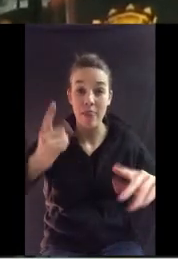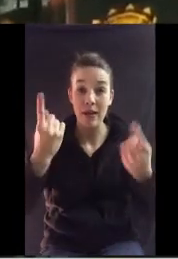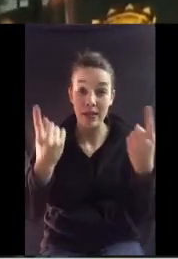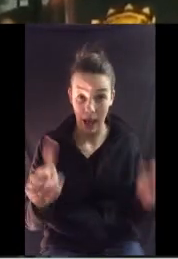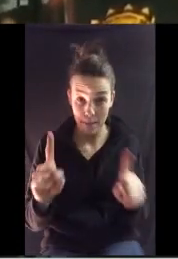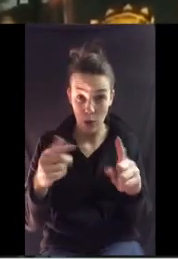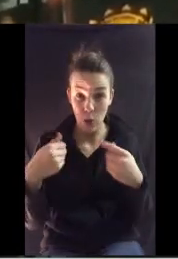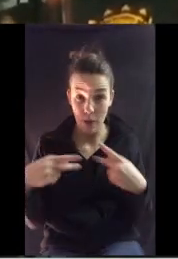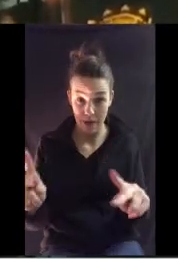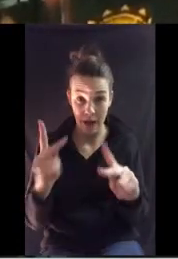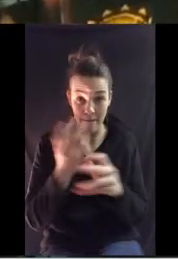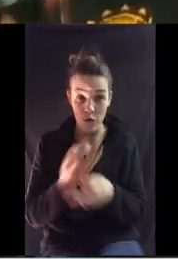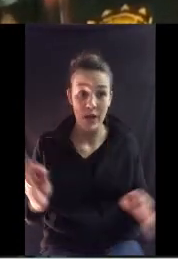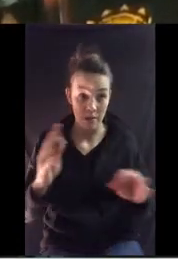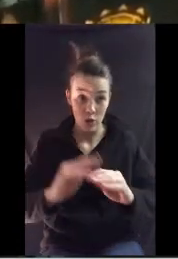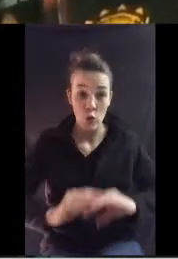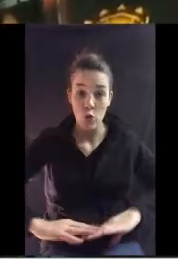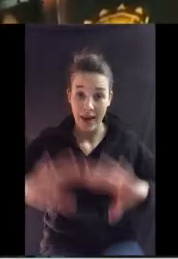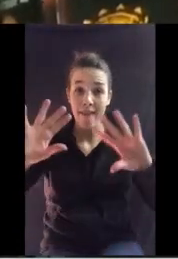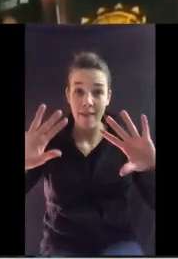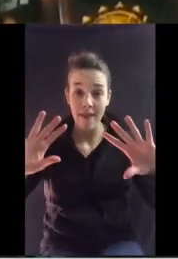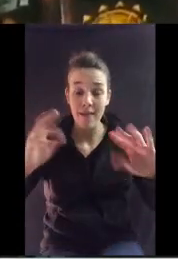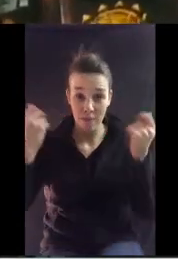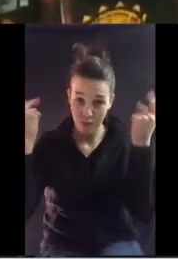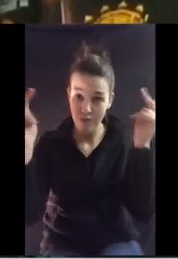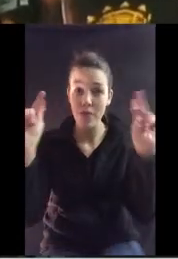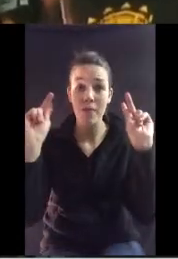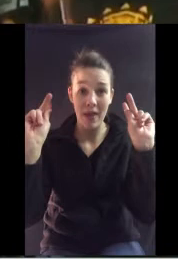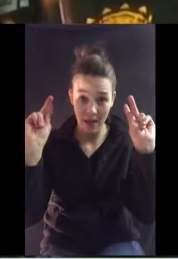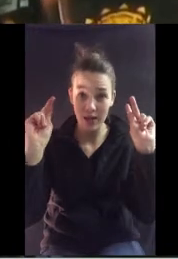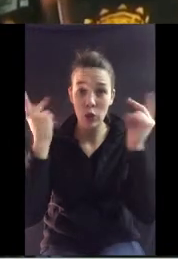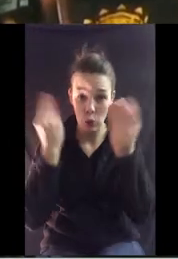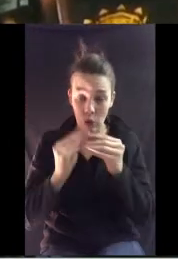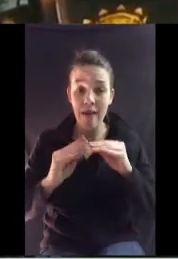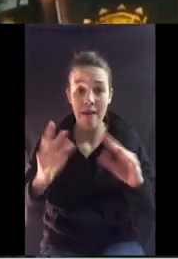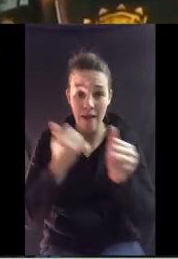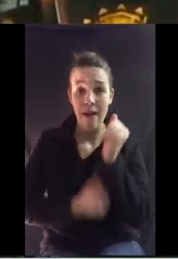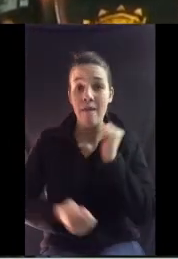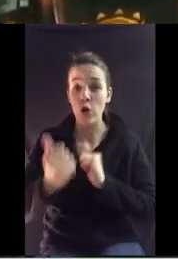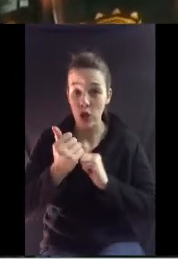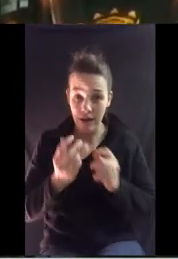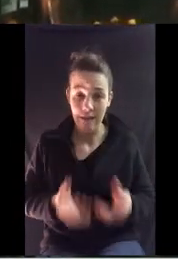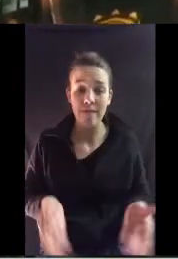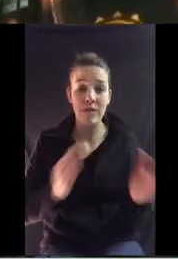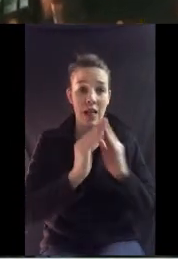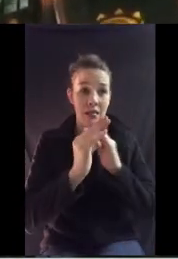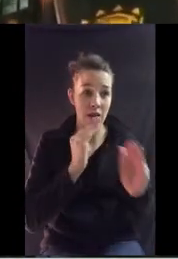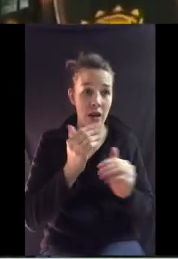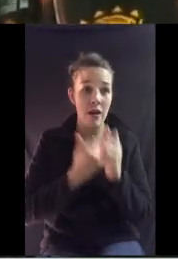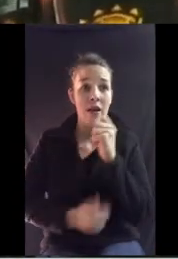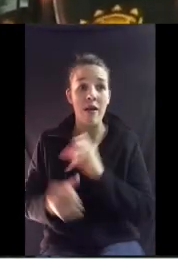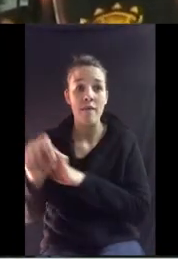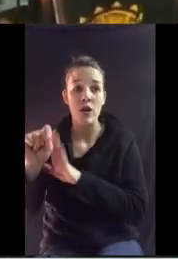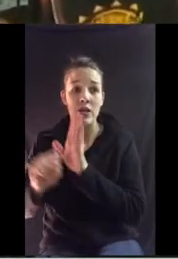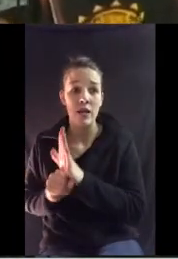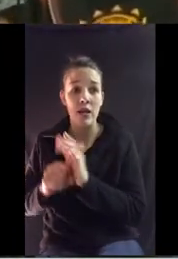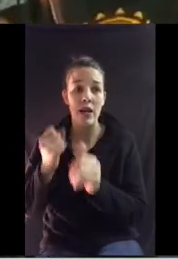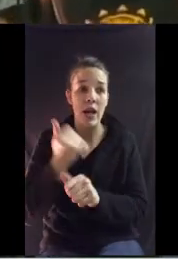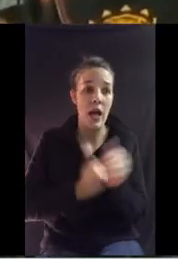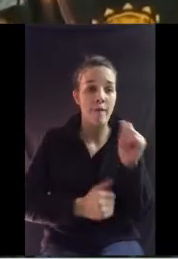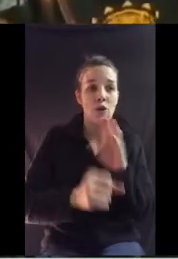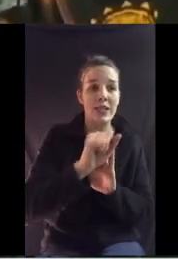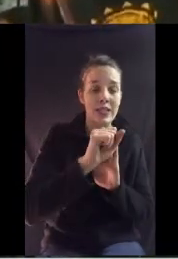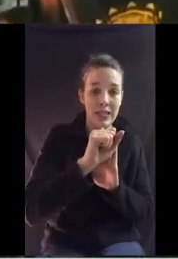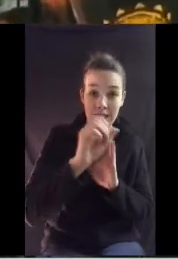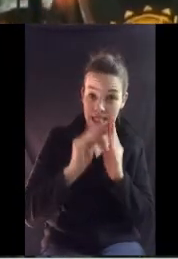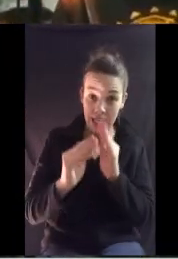ring. And when this happens, when we allow freedom to ring, when we let it ring from every village and every hamlet, from